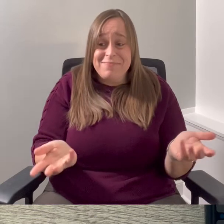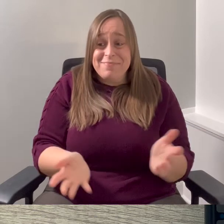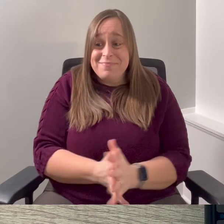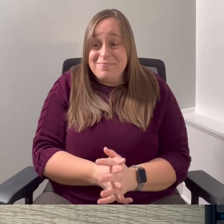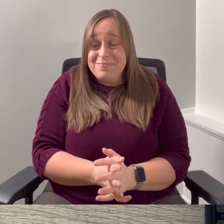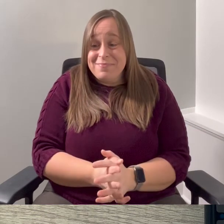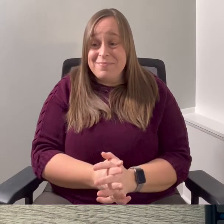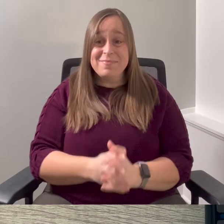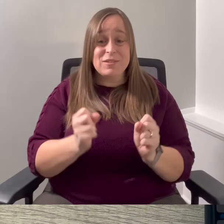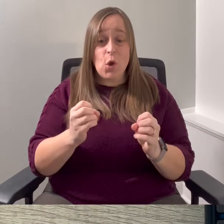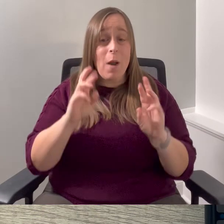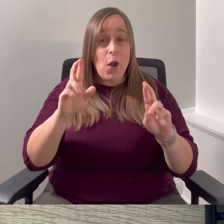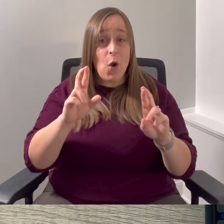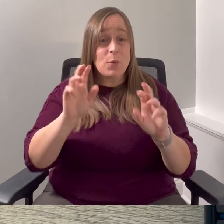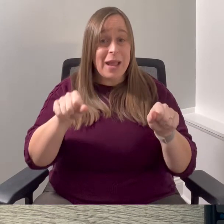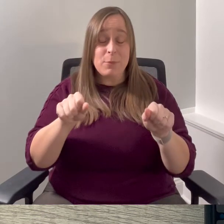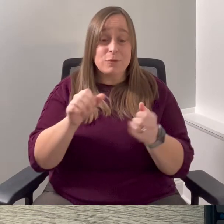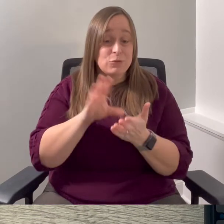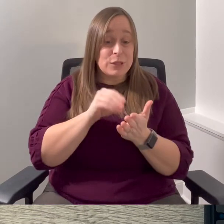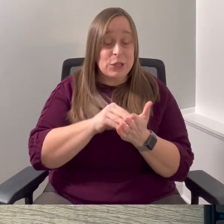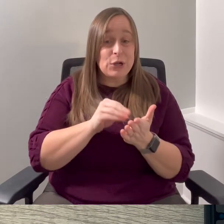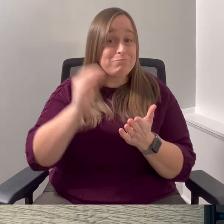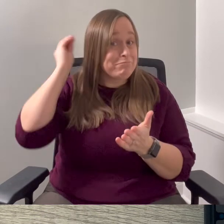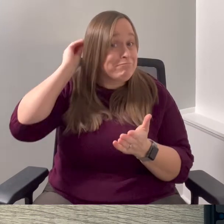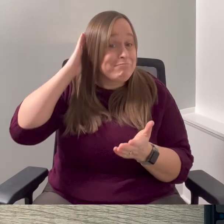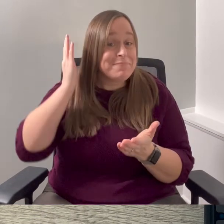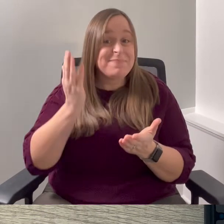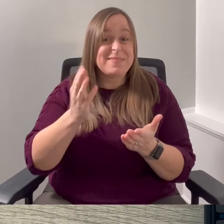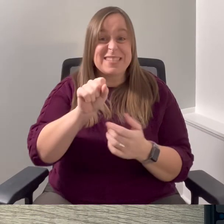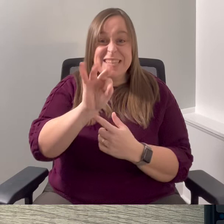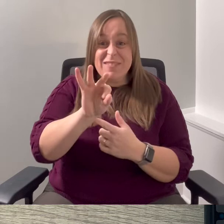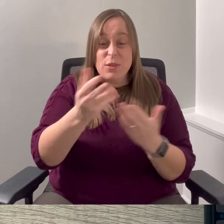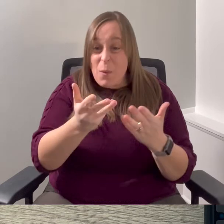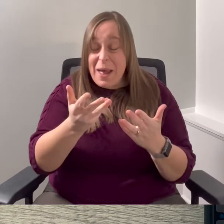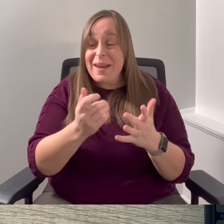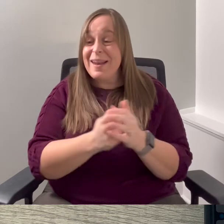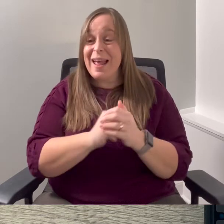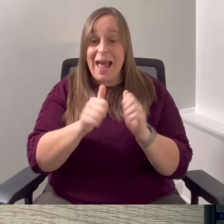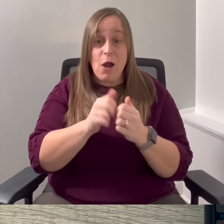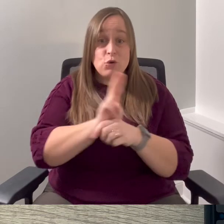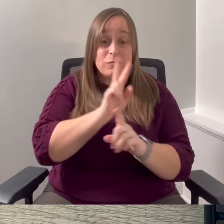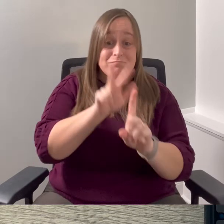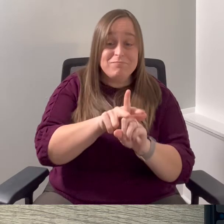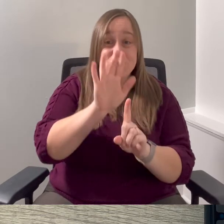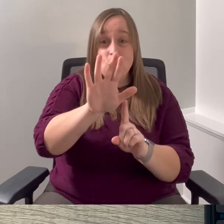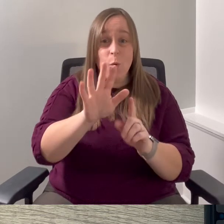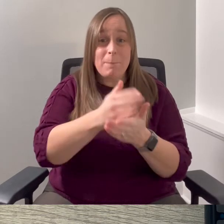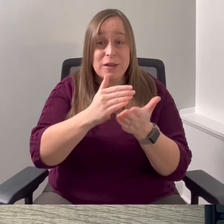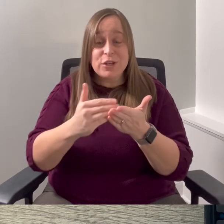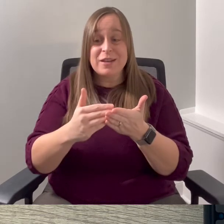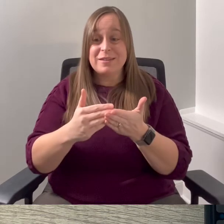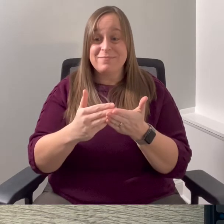hope that you were able to learn what a sinking fund is, how you can use it and implement it into your budget, and how it can really help